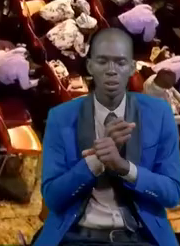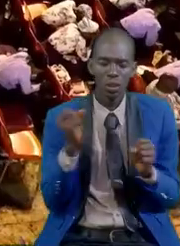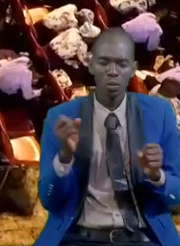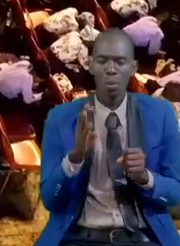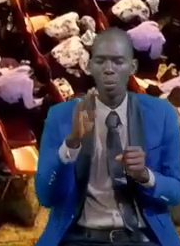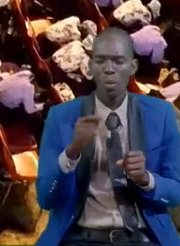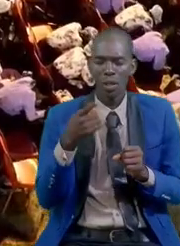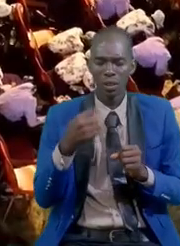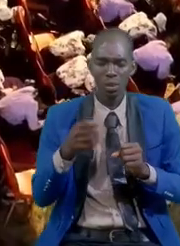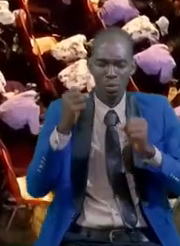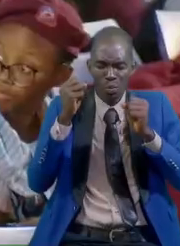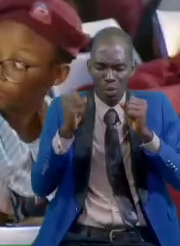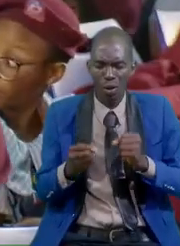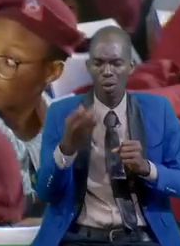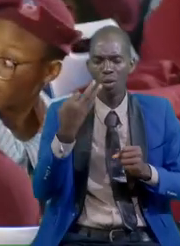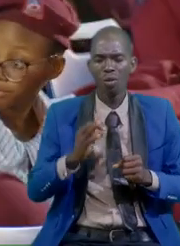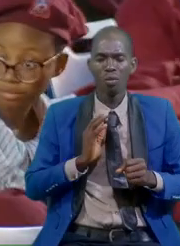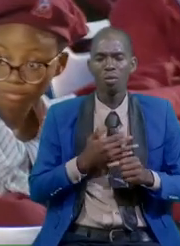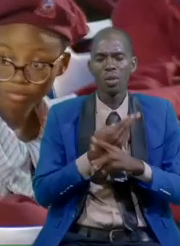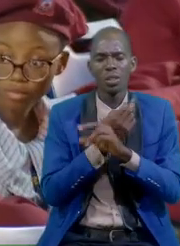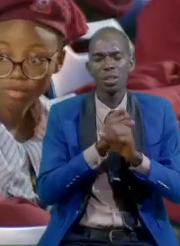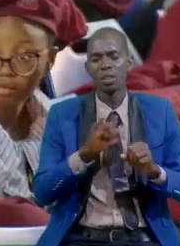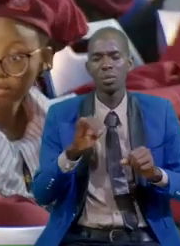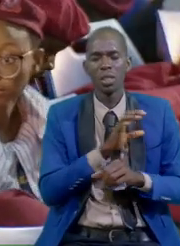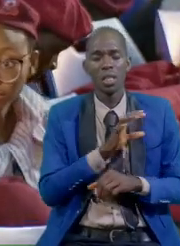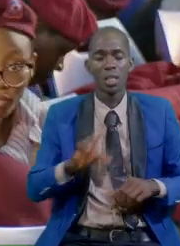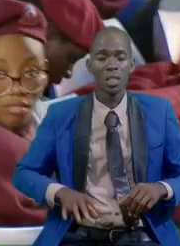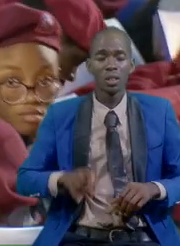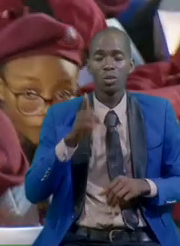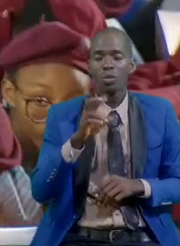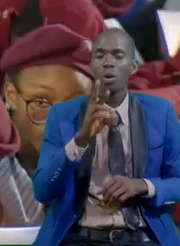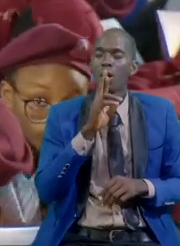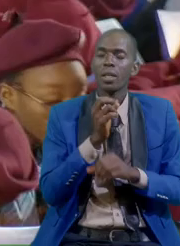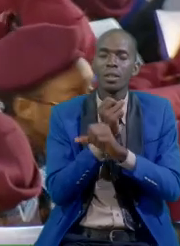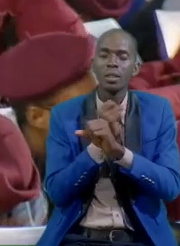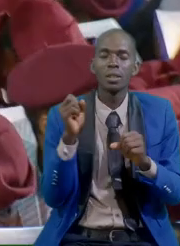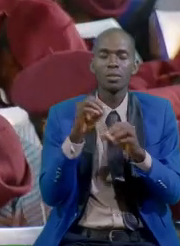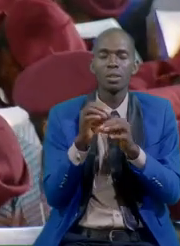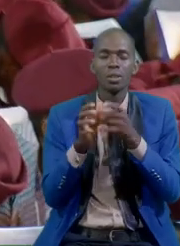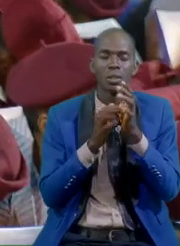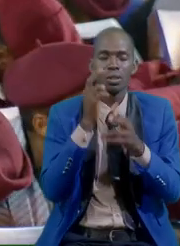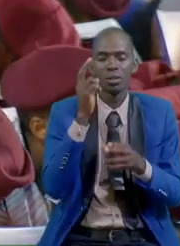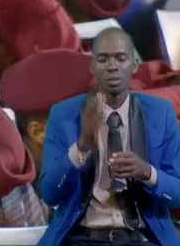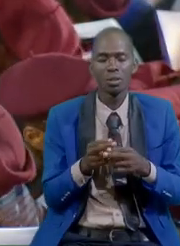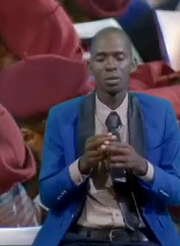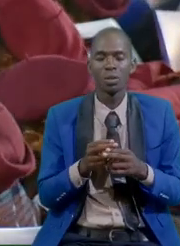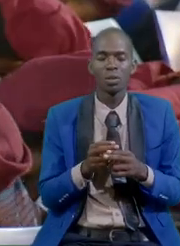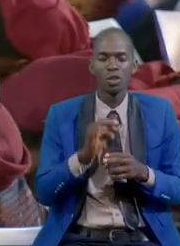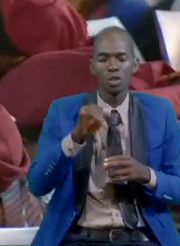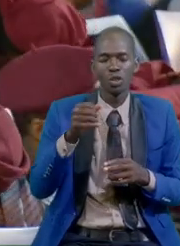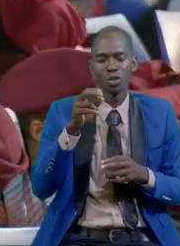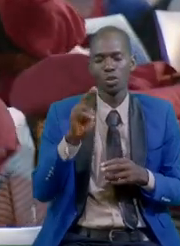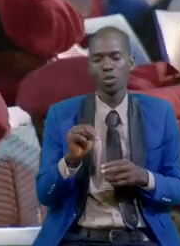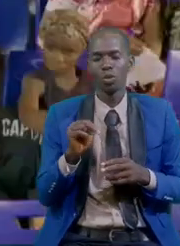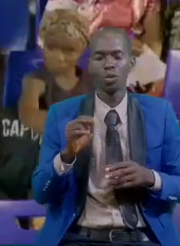redeeming Christ, you are saved in Jesus' name. Joy in your heart.